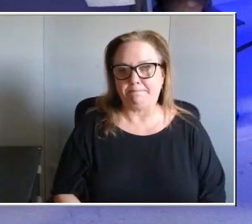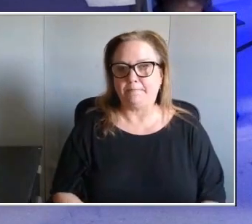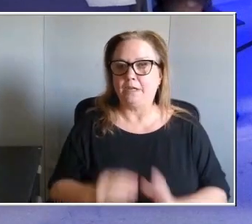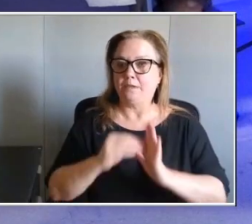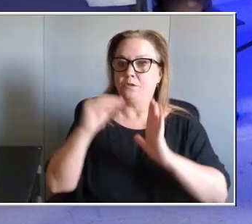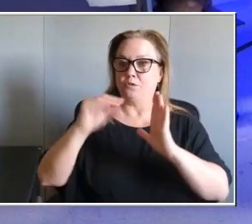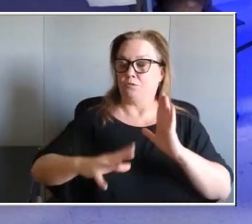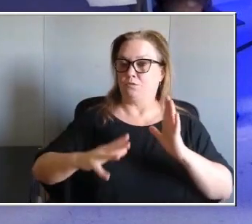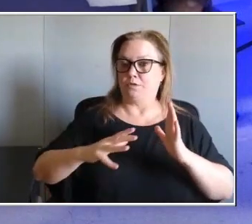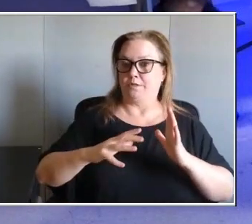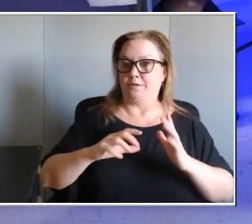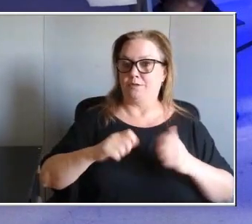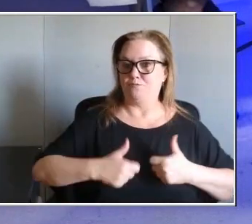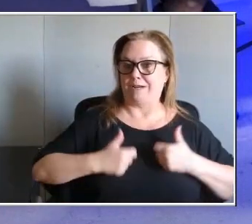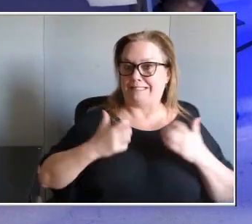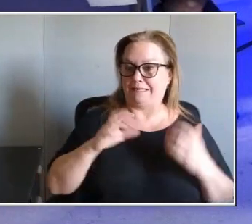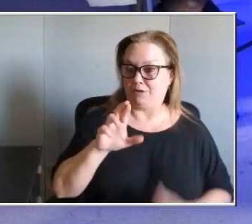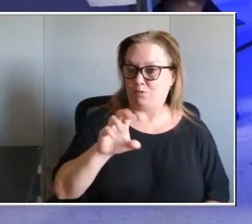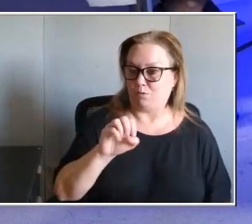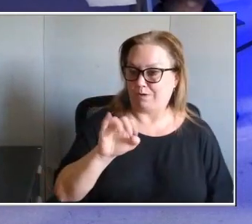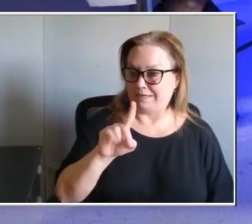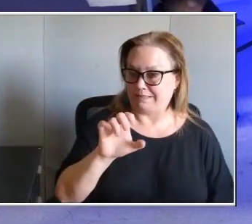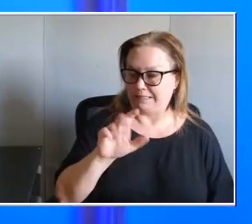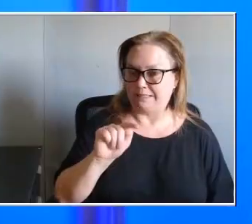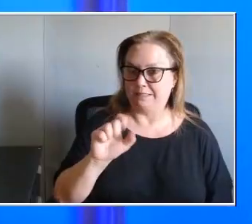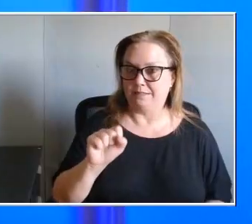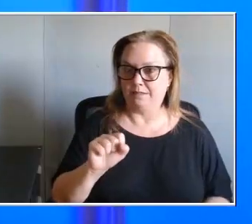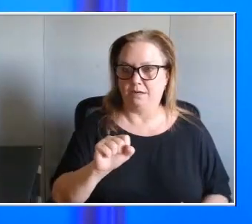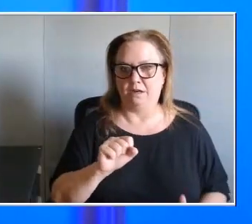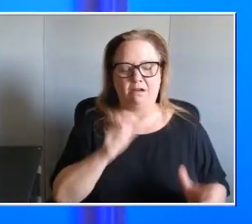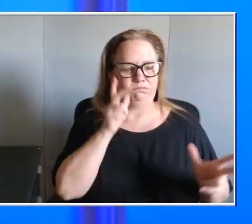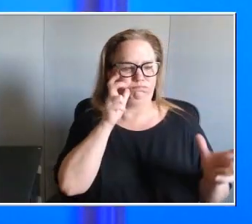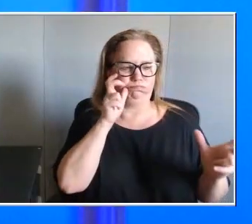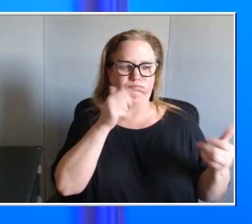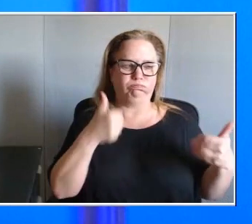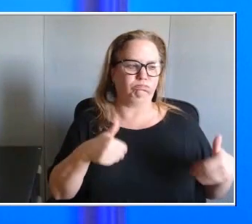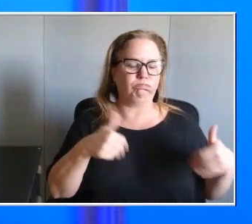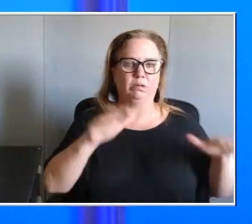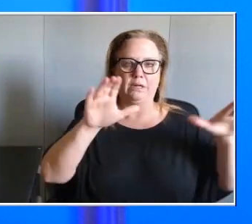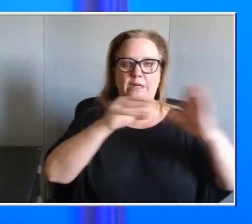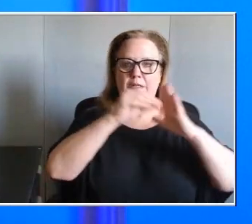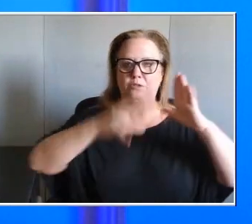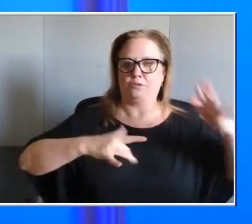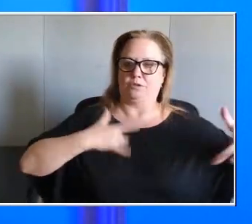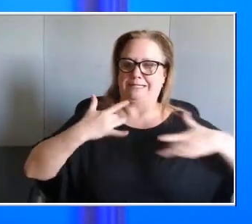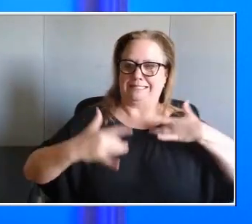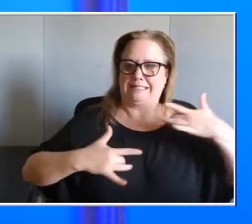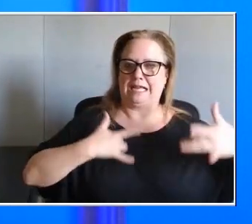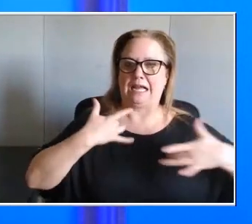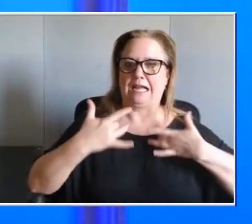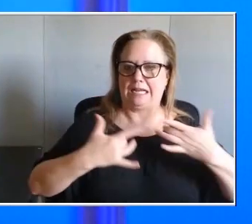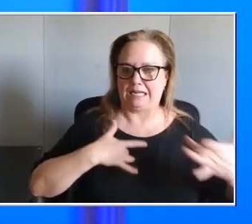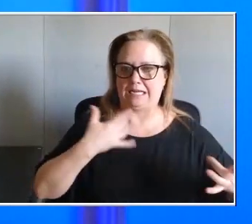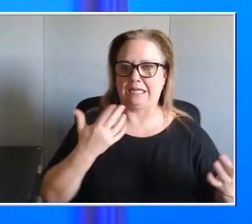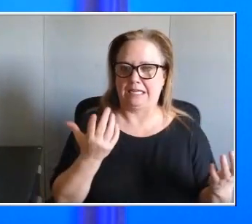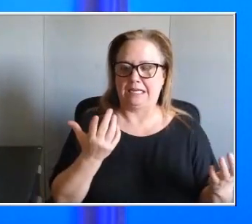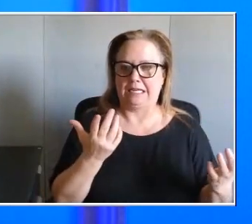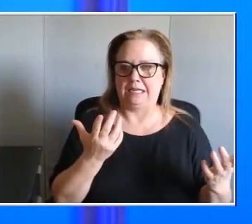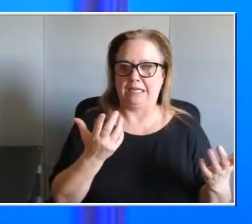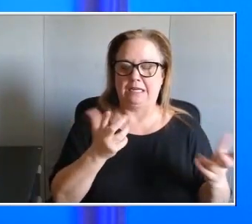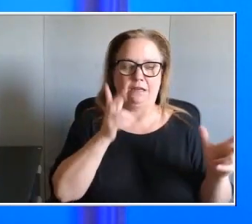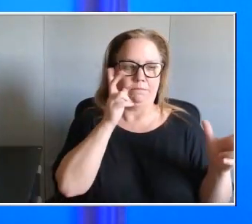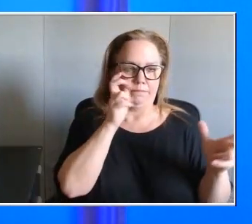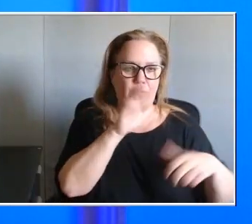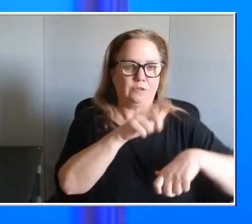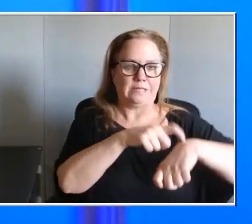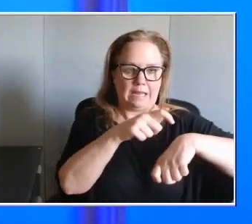residents, how do they receive it? Oh, the students receive it very well. Like, the students are excited that they get, taking their time